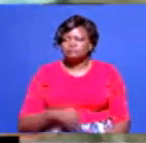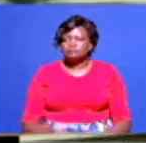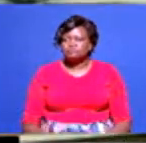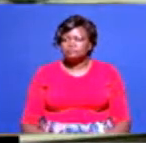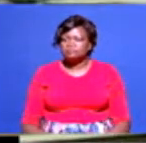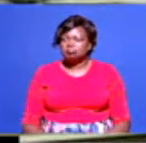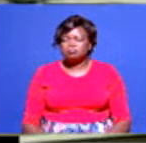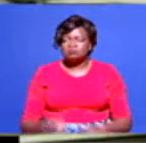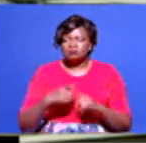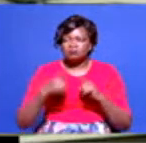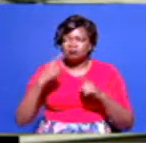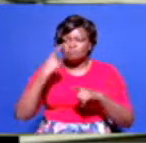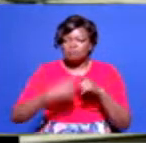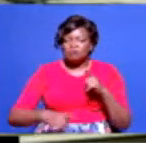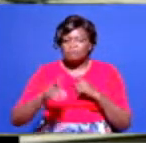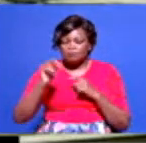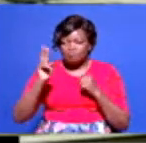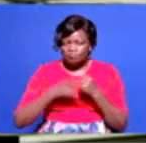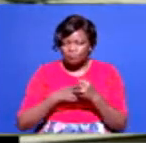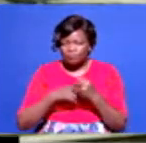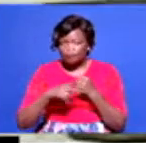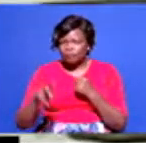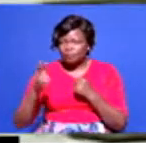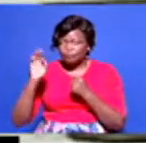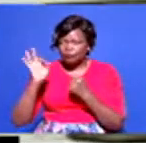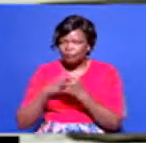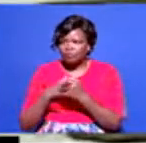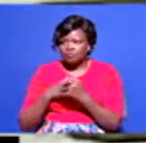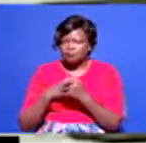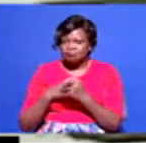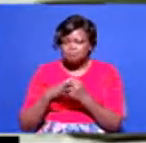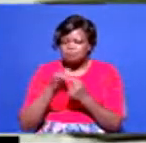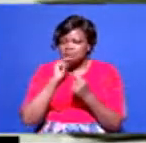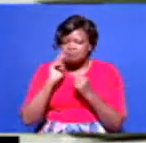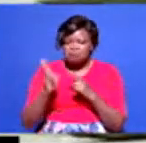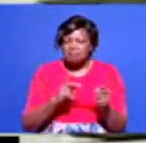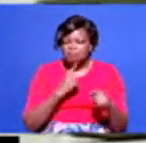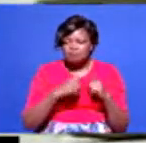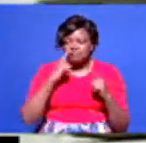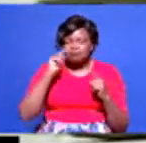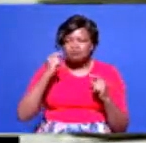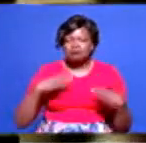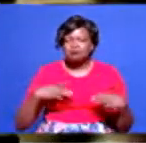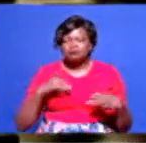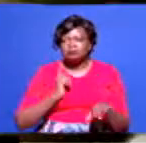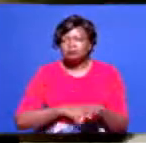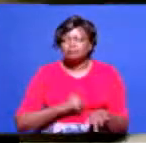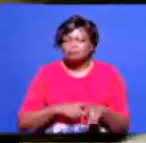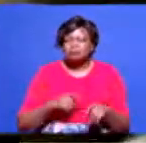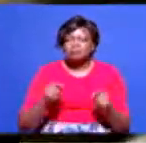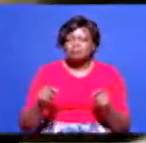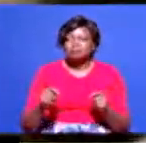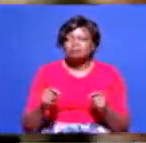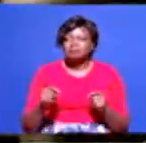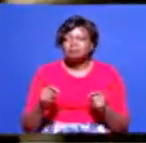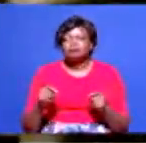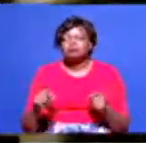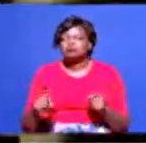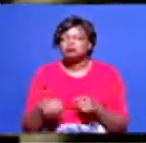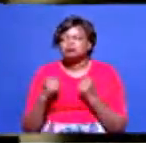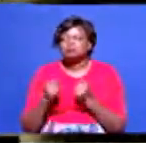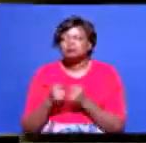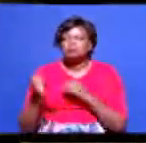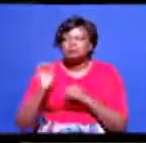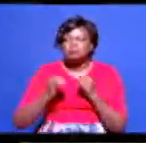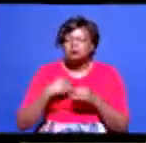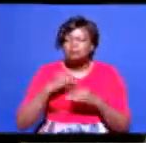the year 2007-2008 was no ordinary year for Kenyans after a disputed election where more than